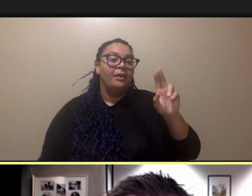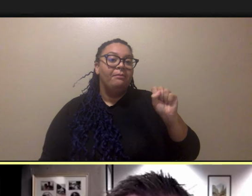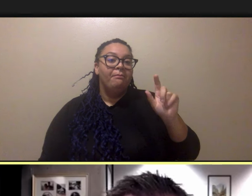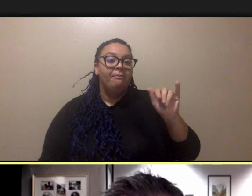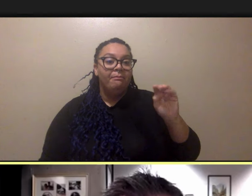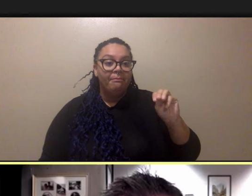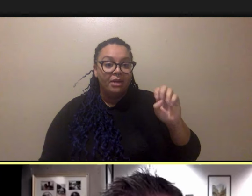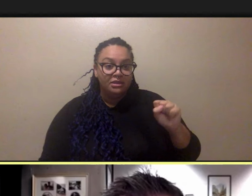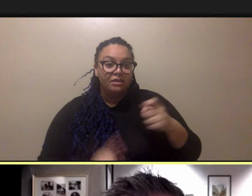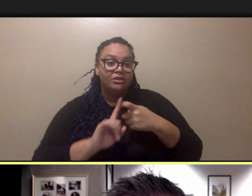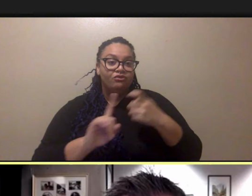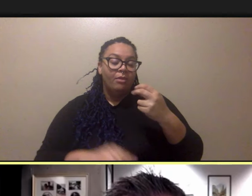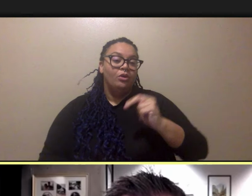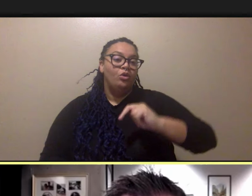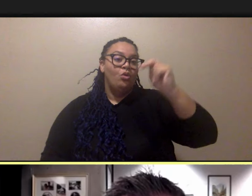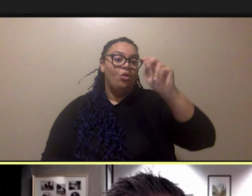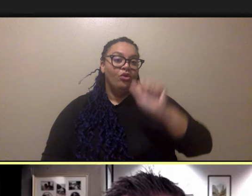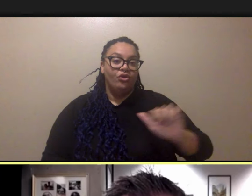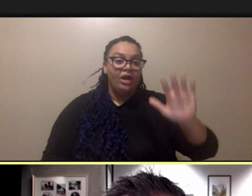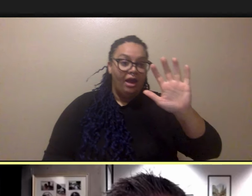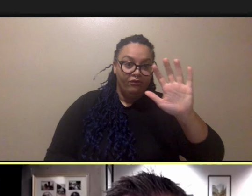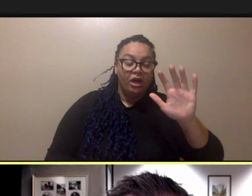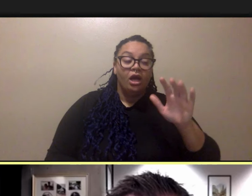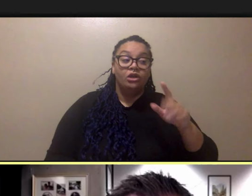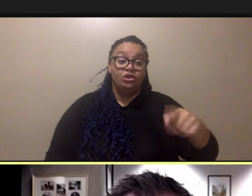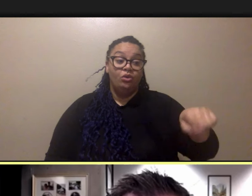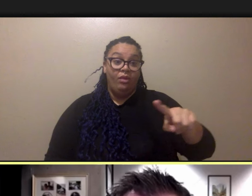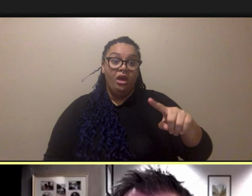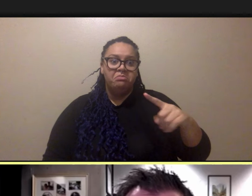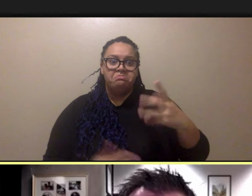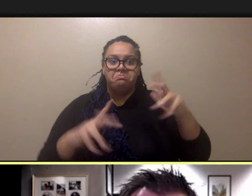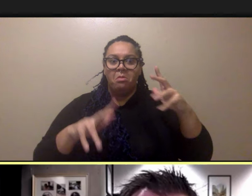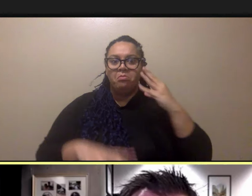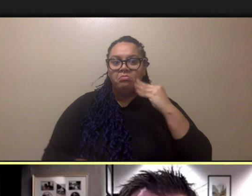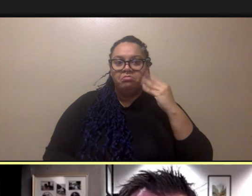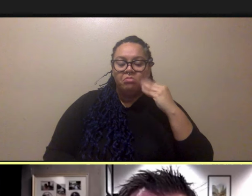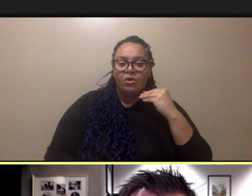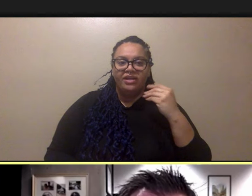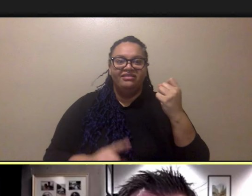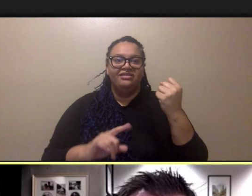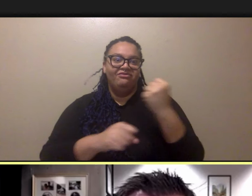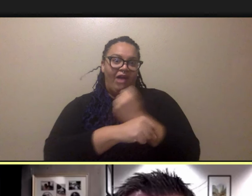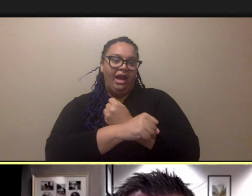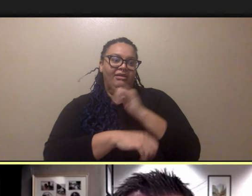So they were used to fighting these brutal conflicts and then